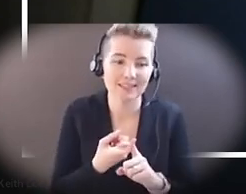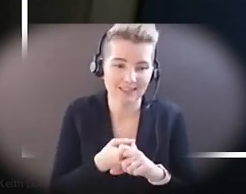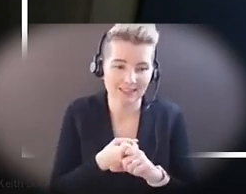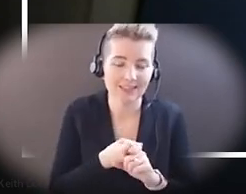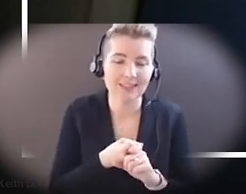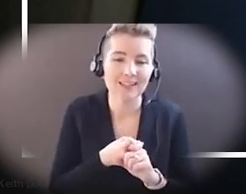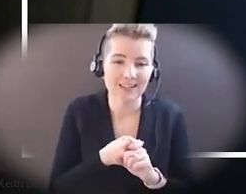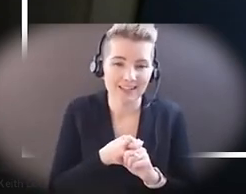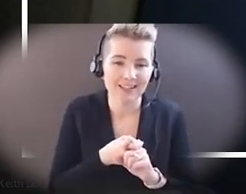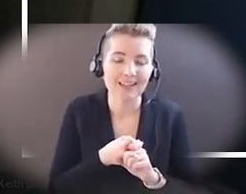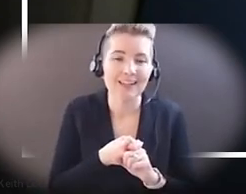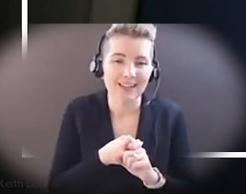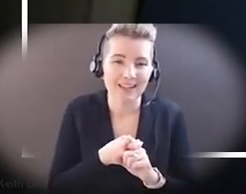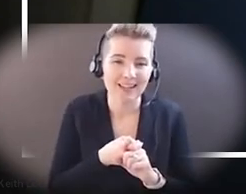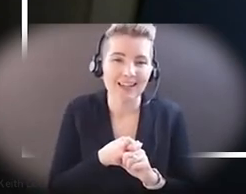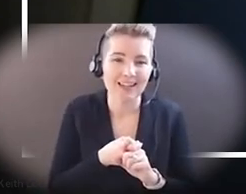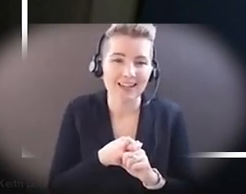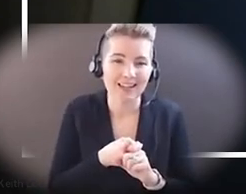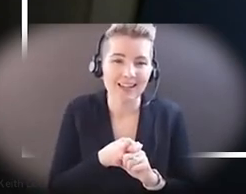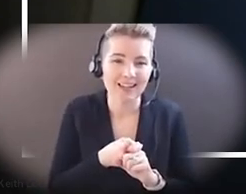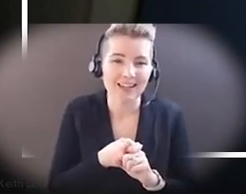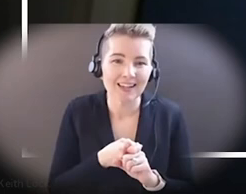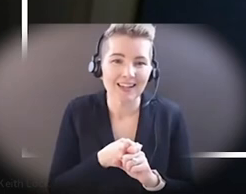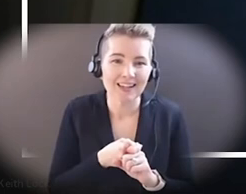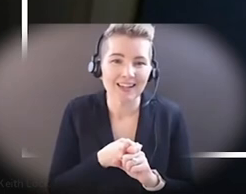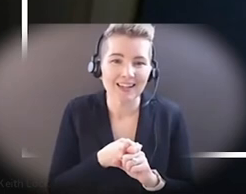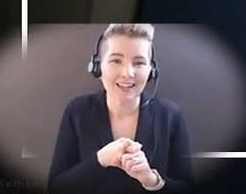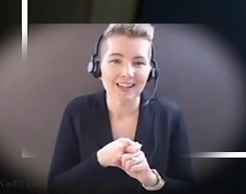And they lived together in the ward,